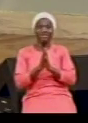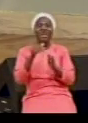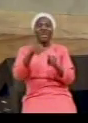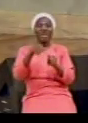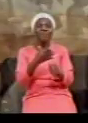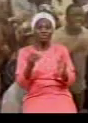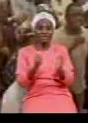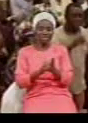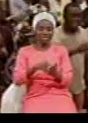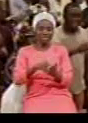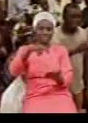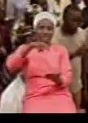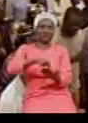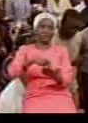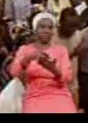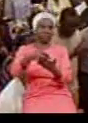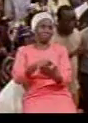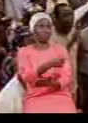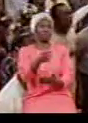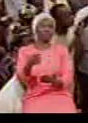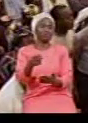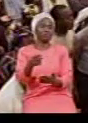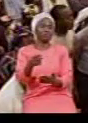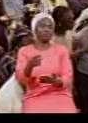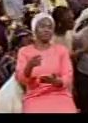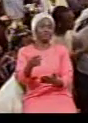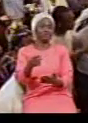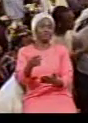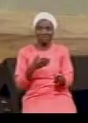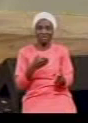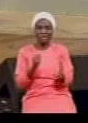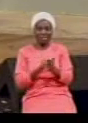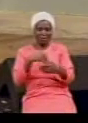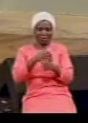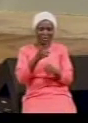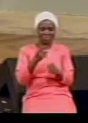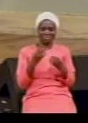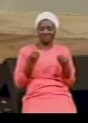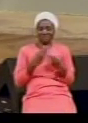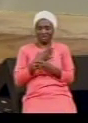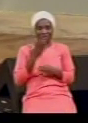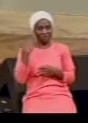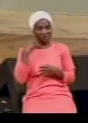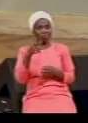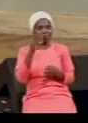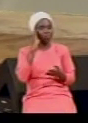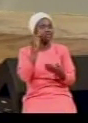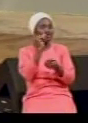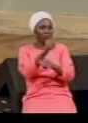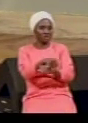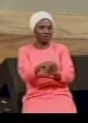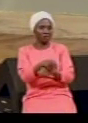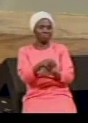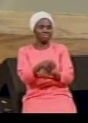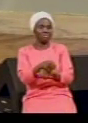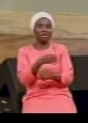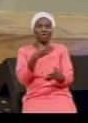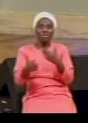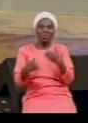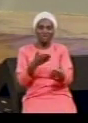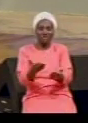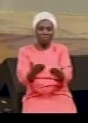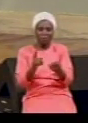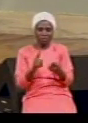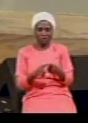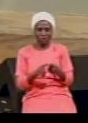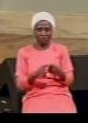Everything that stands before you is going to destroy. Overcomer. Whatever wants to